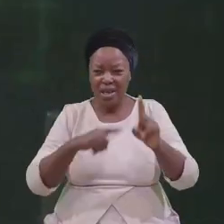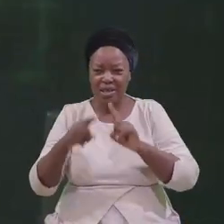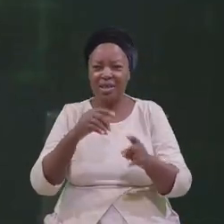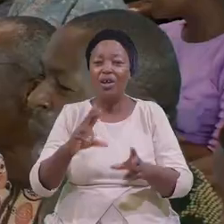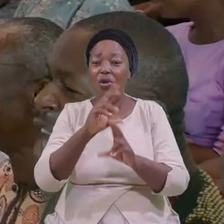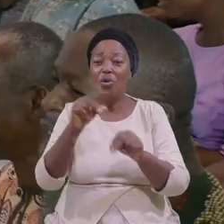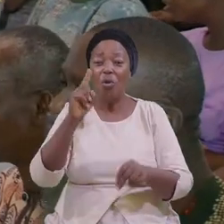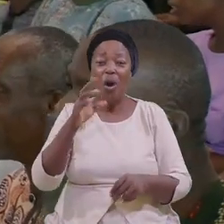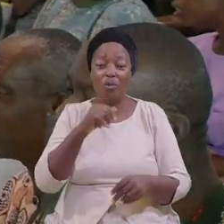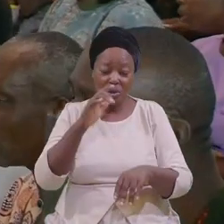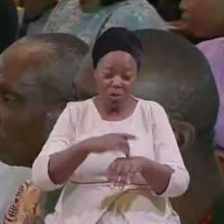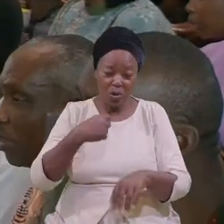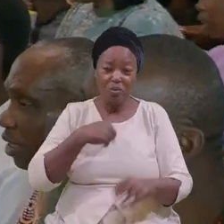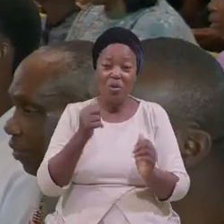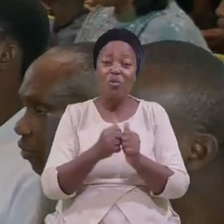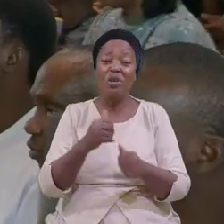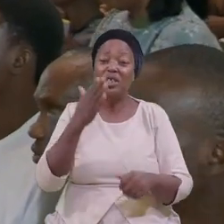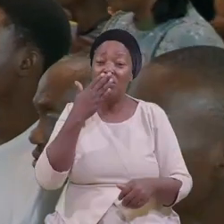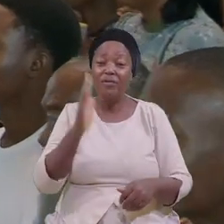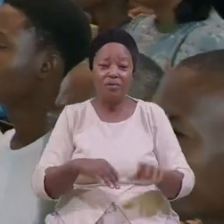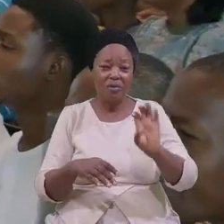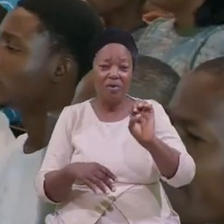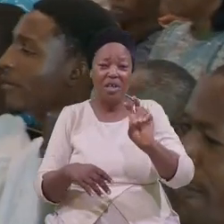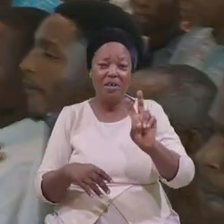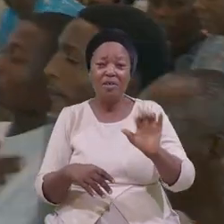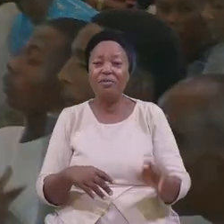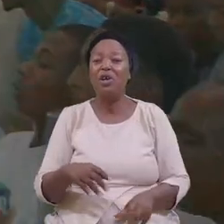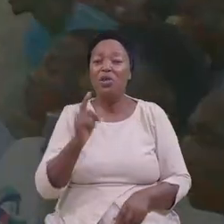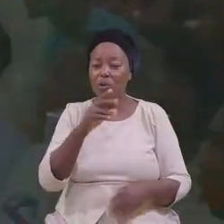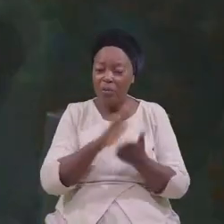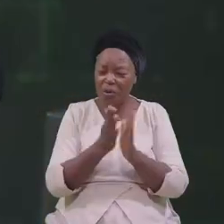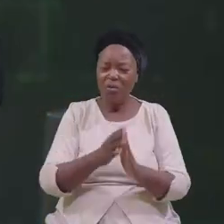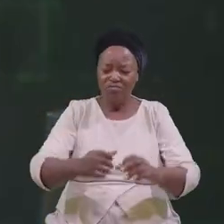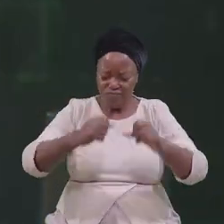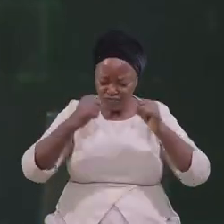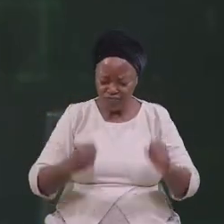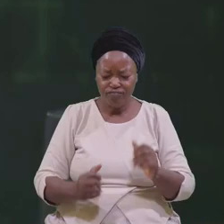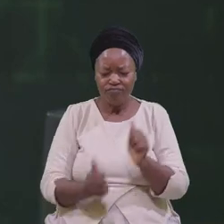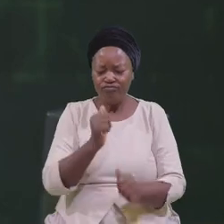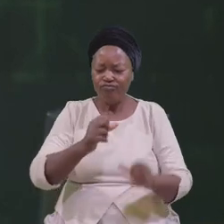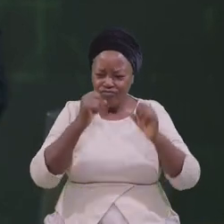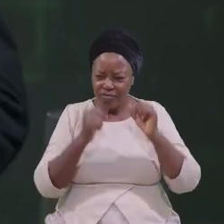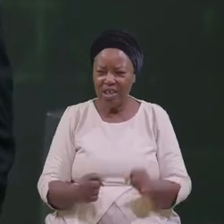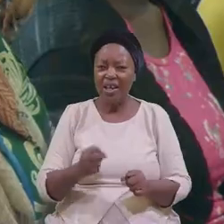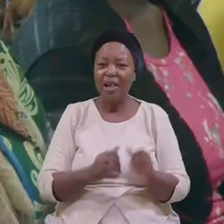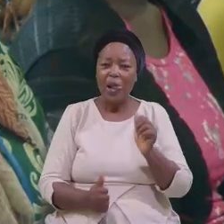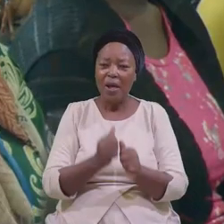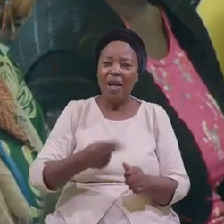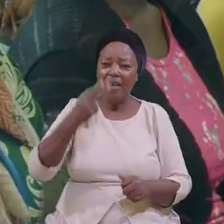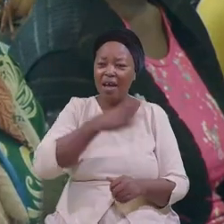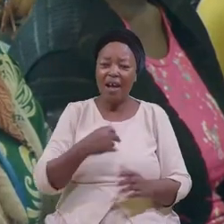evil. You'll be going stronger and stronger, higher and higher.